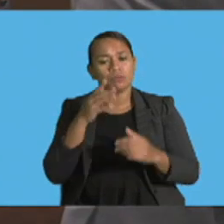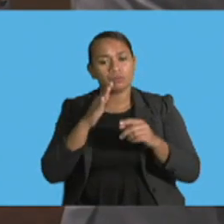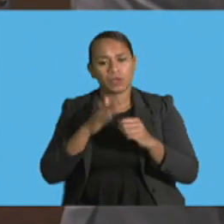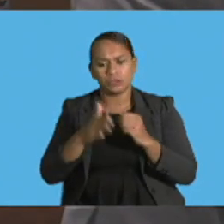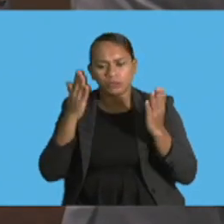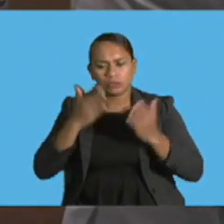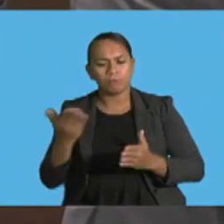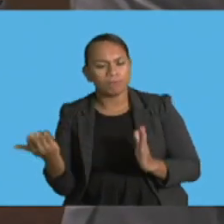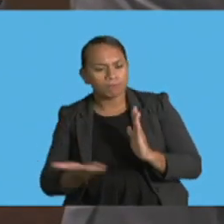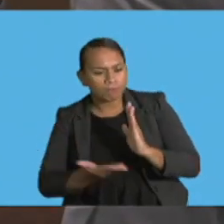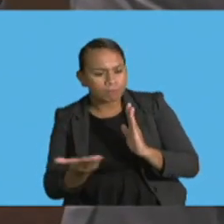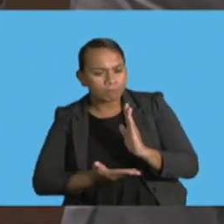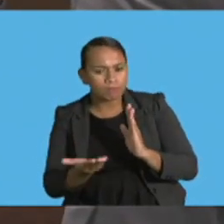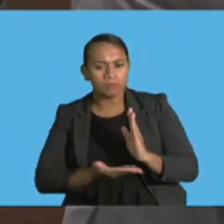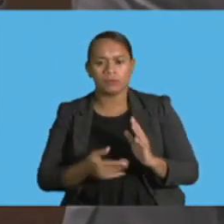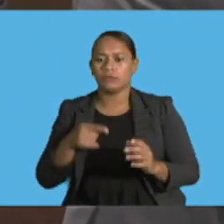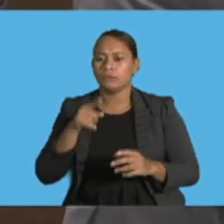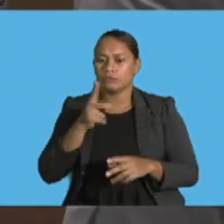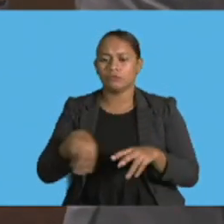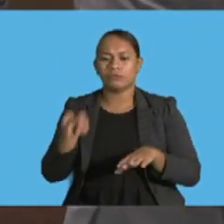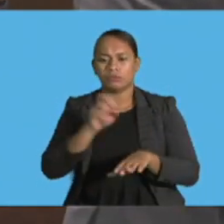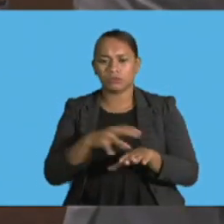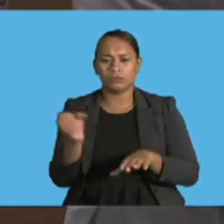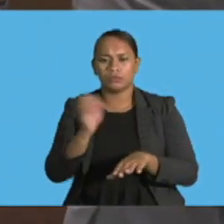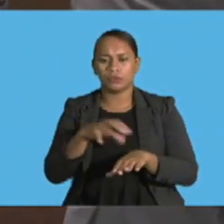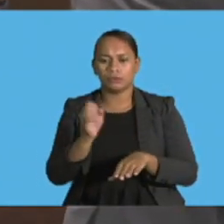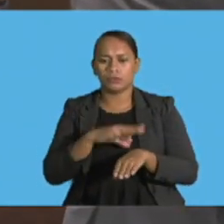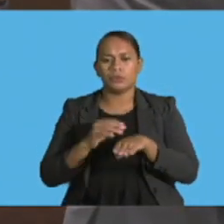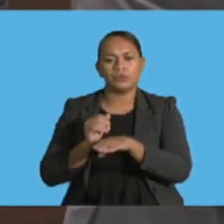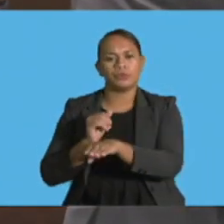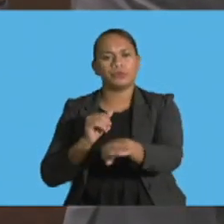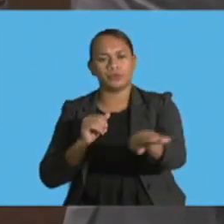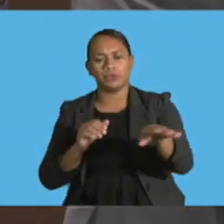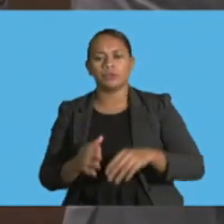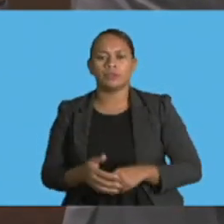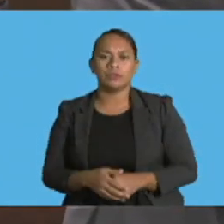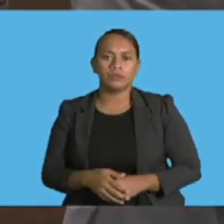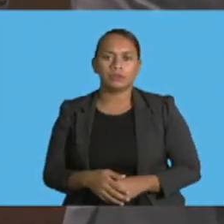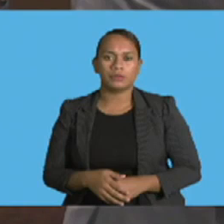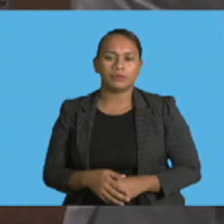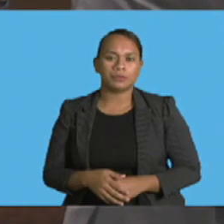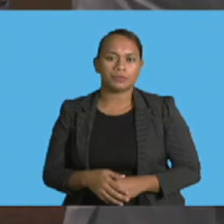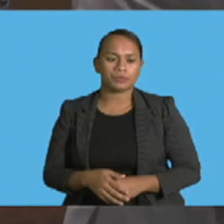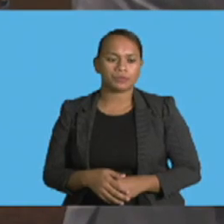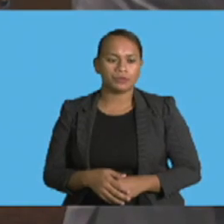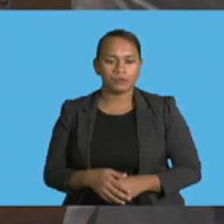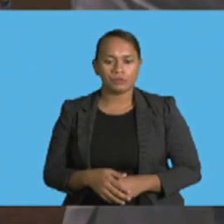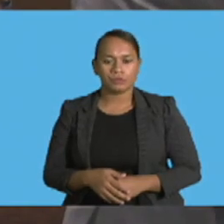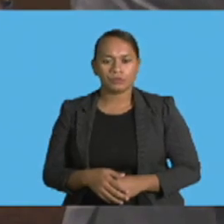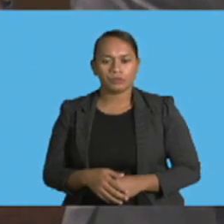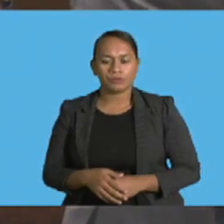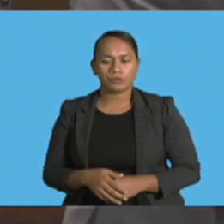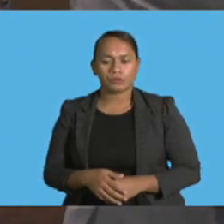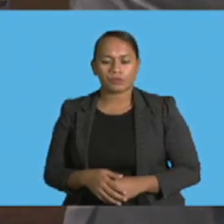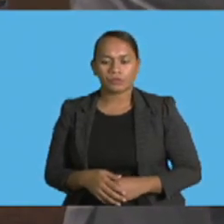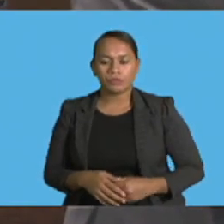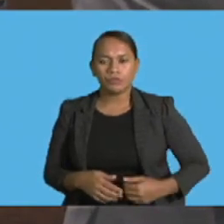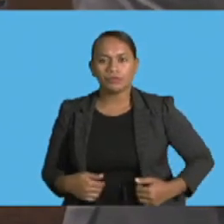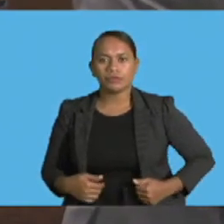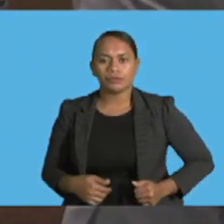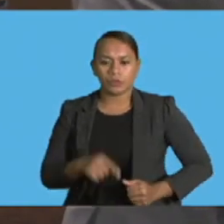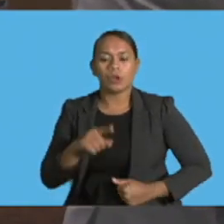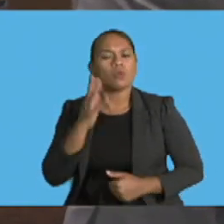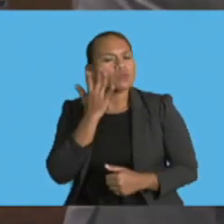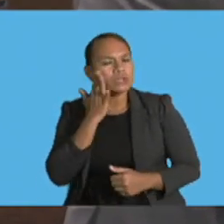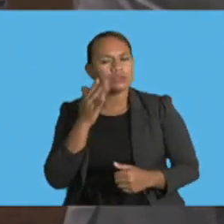harvesting and transportation. The SAP is based on targeted interventions to reverse the